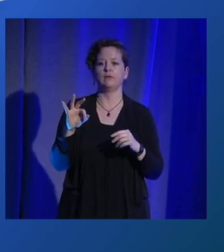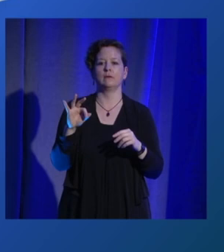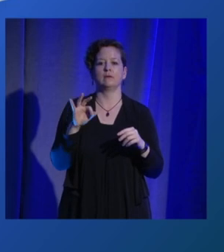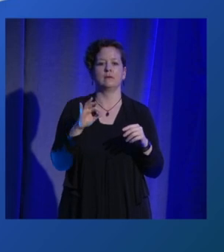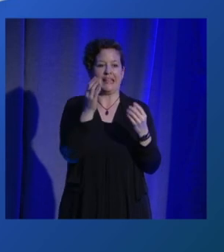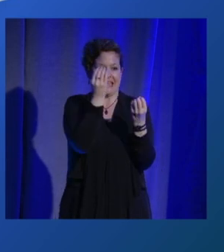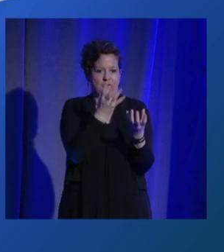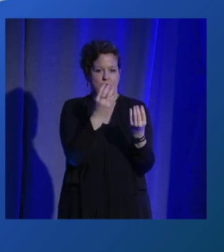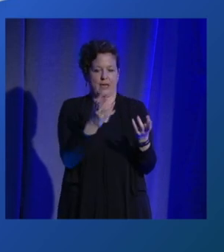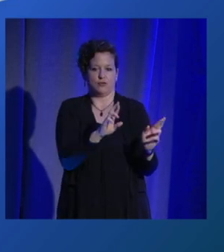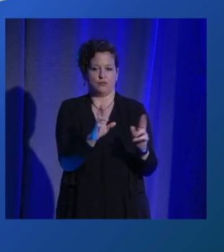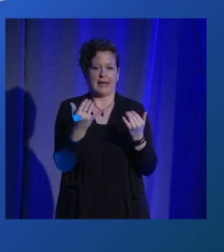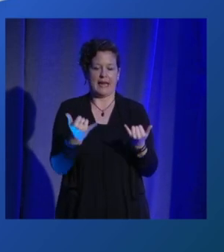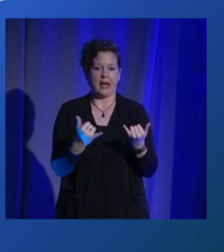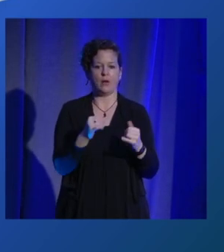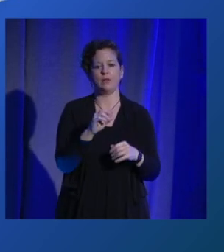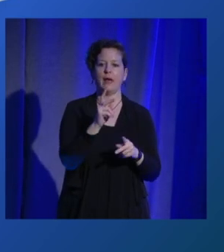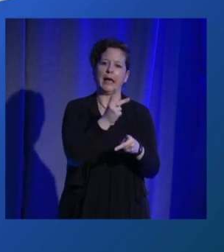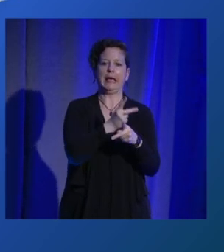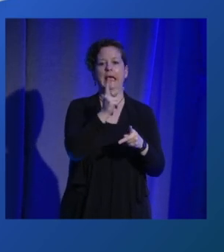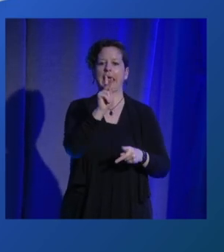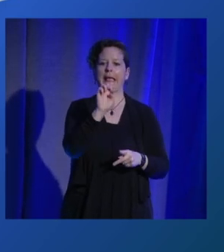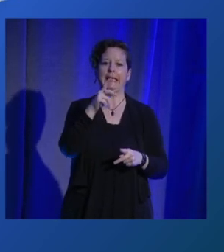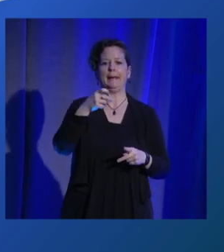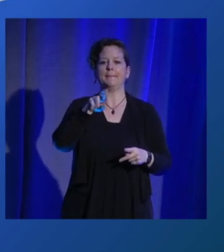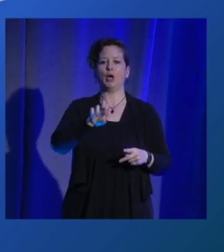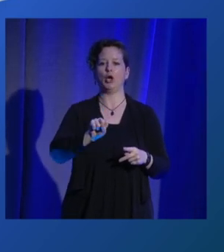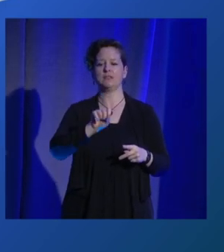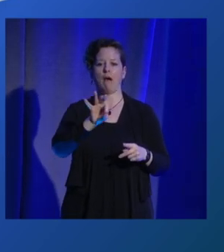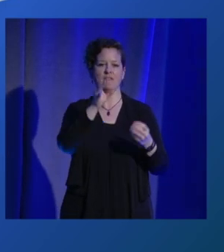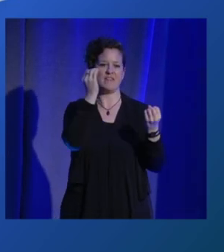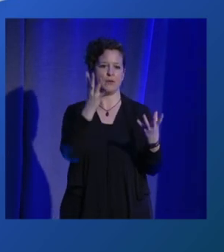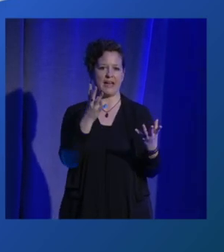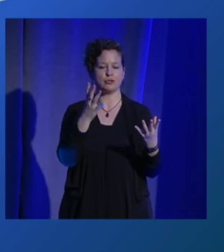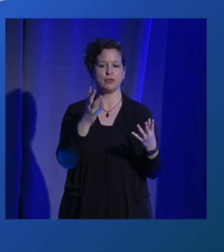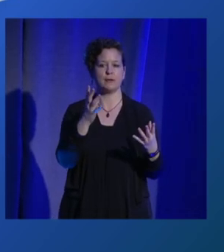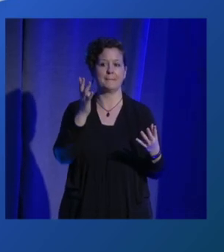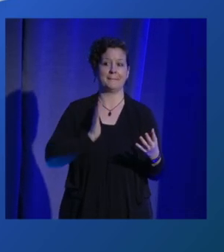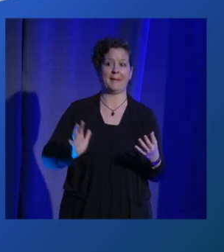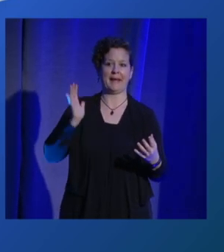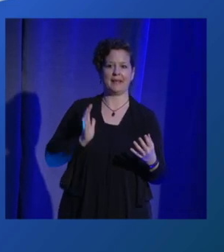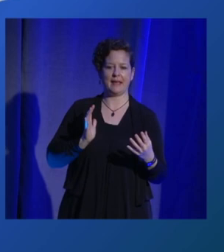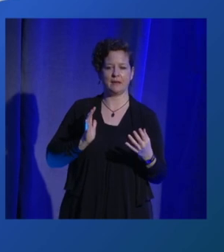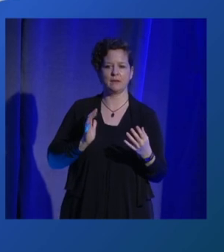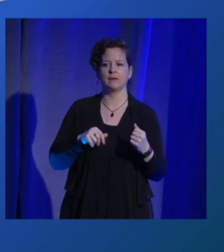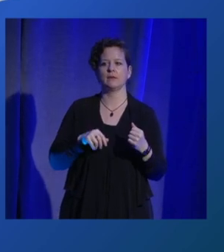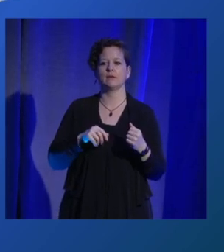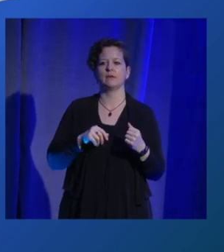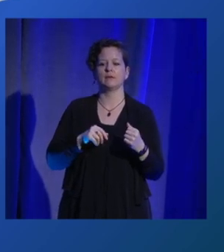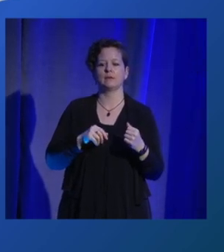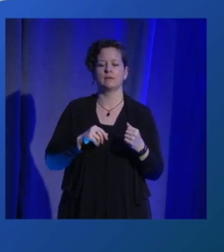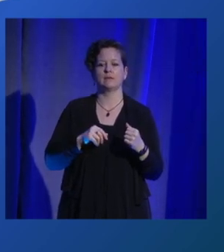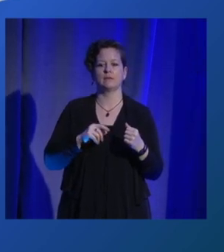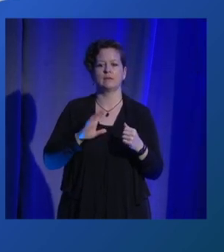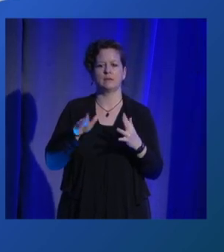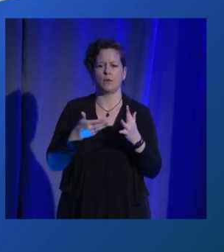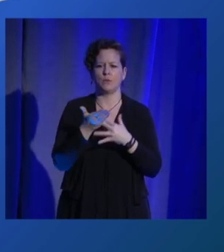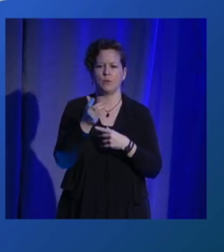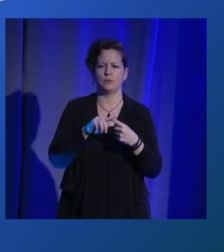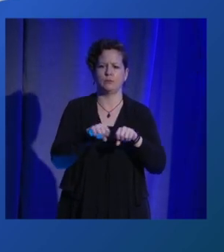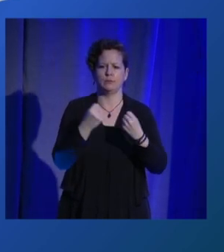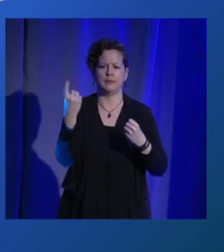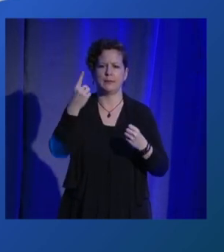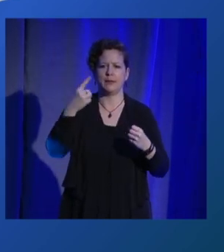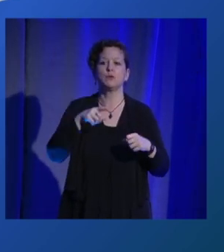of information right the the folks who you had to go to to ask for permission to create something you don't